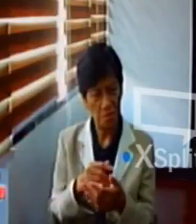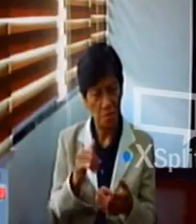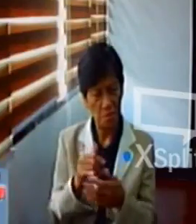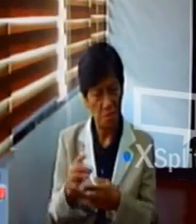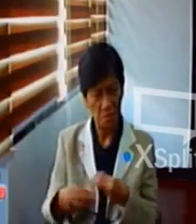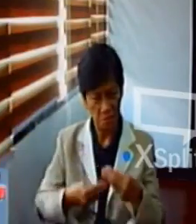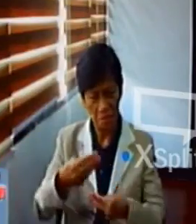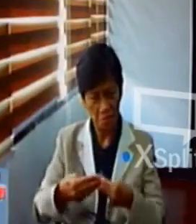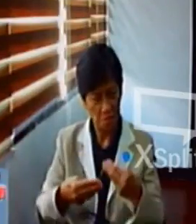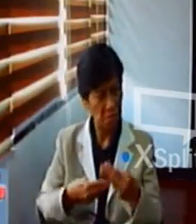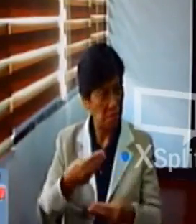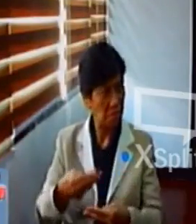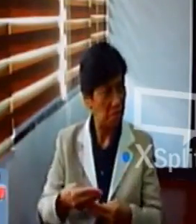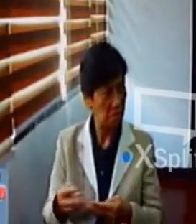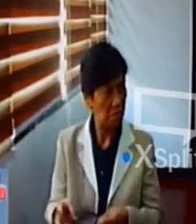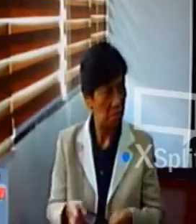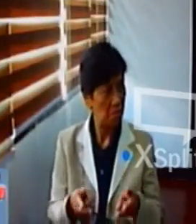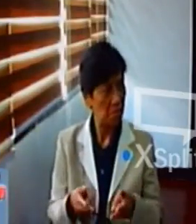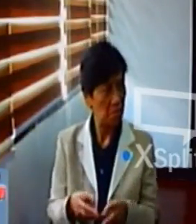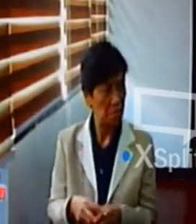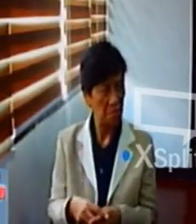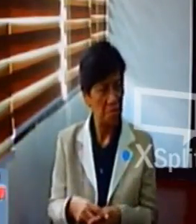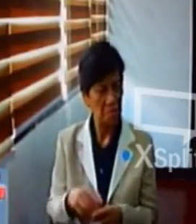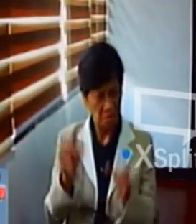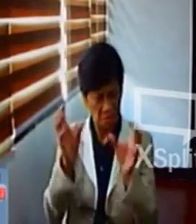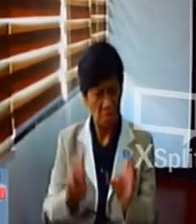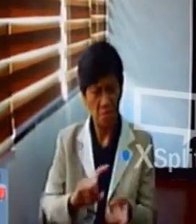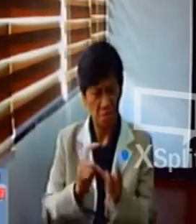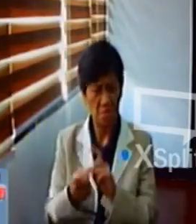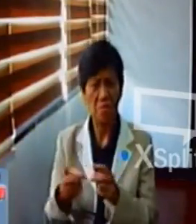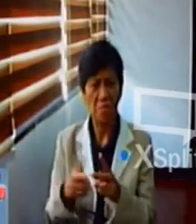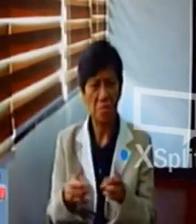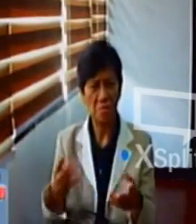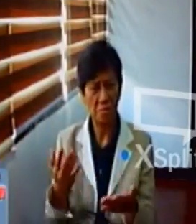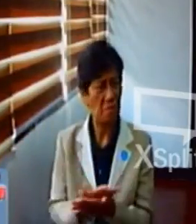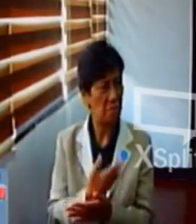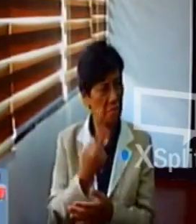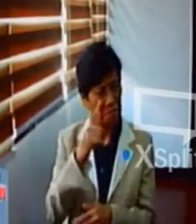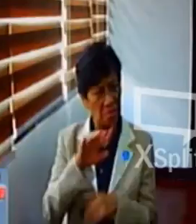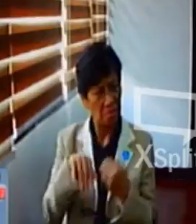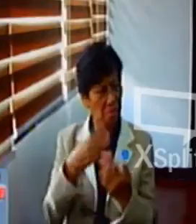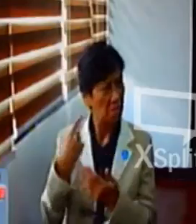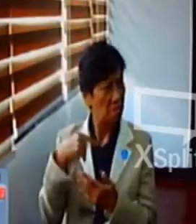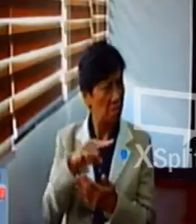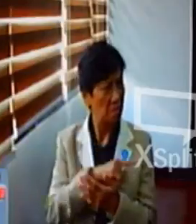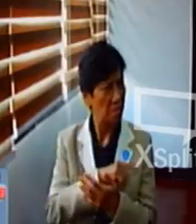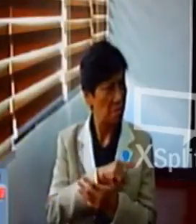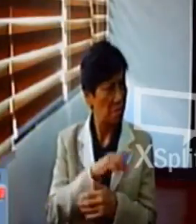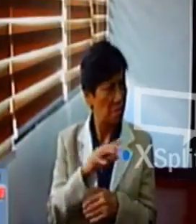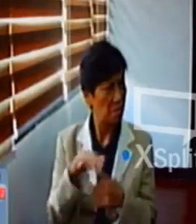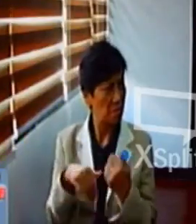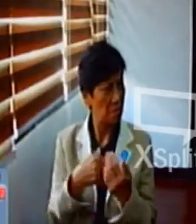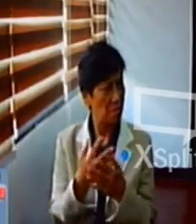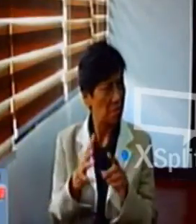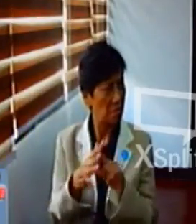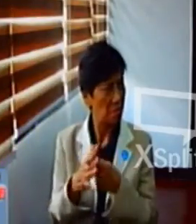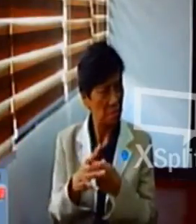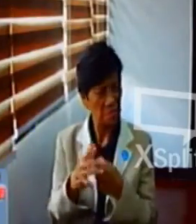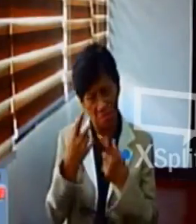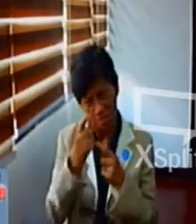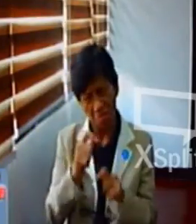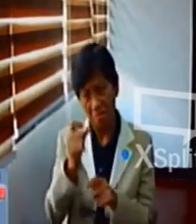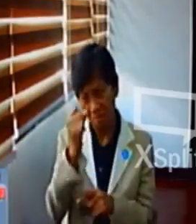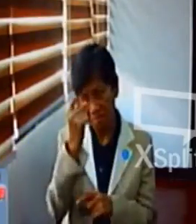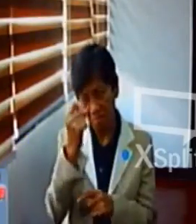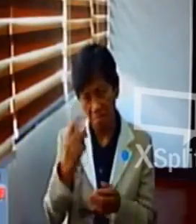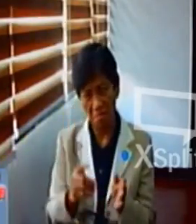methodology-wise. The thing is, climate change, you know, it's very new to all of us. And everybody's just starting to try to understand and